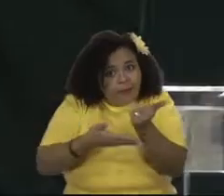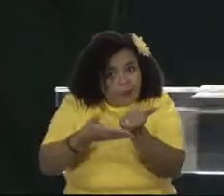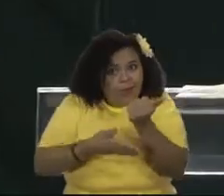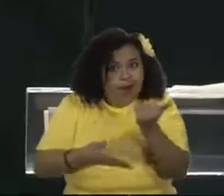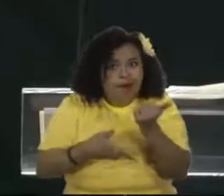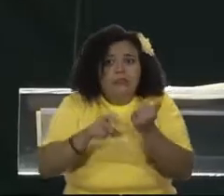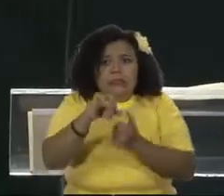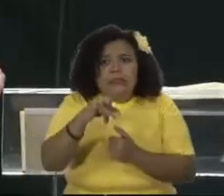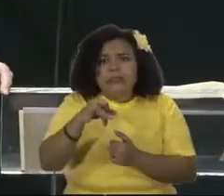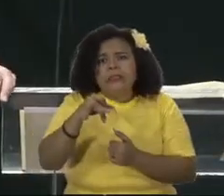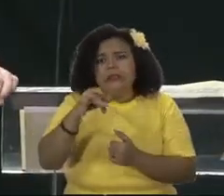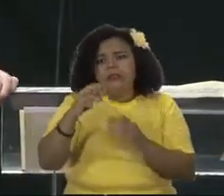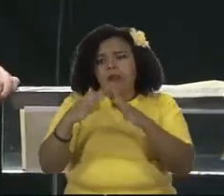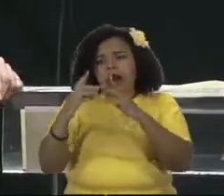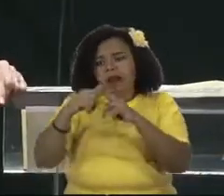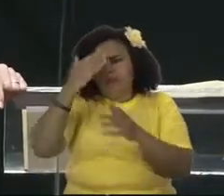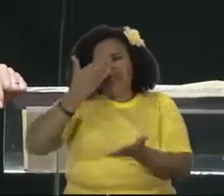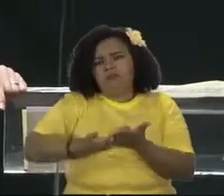come back.